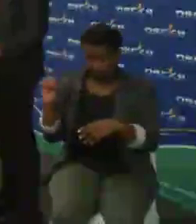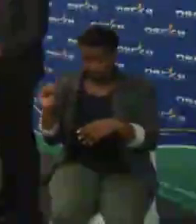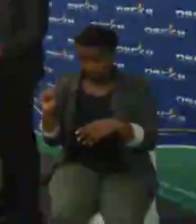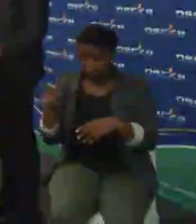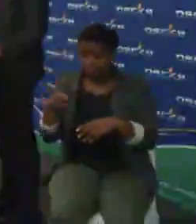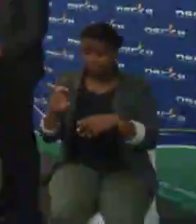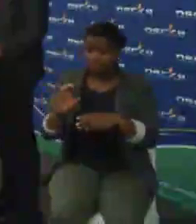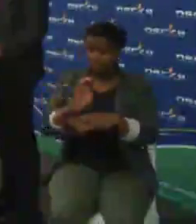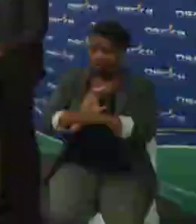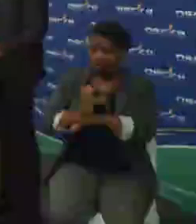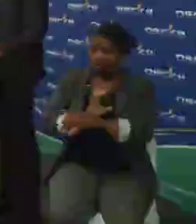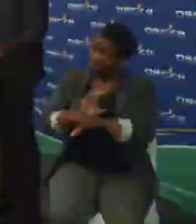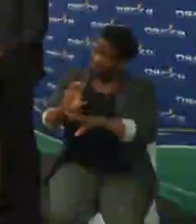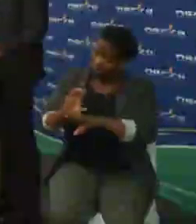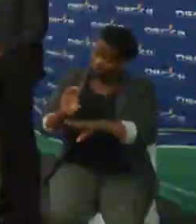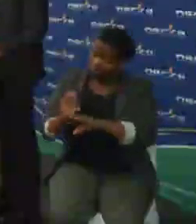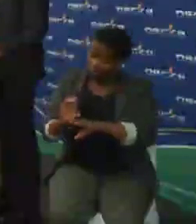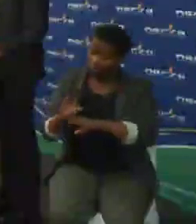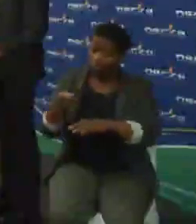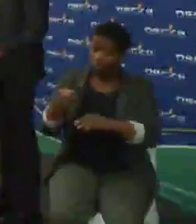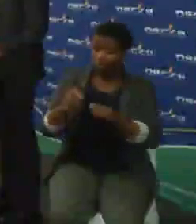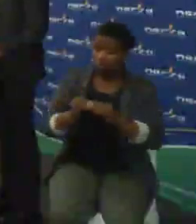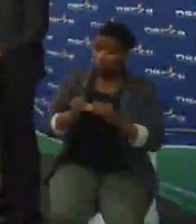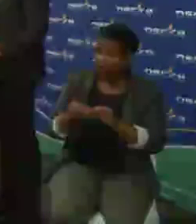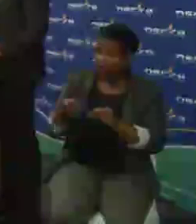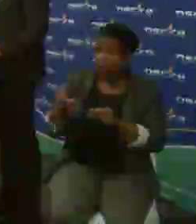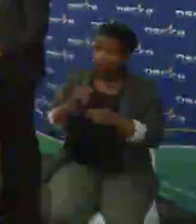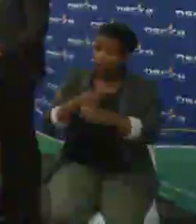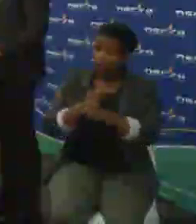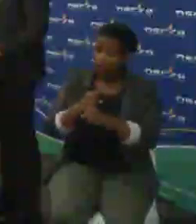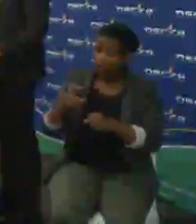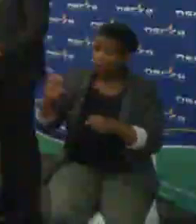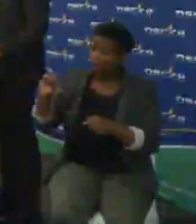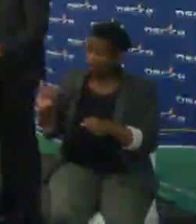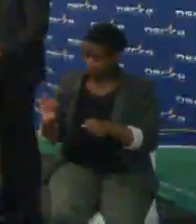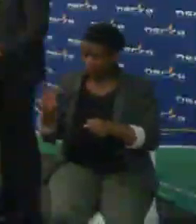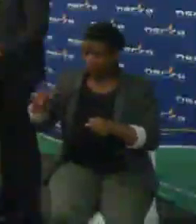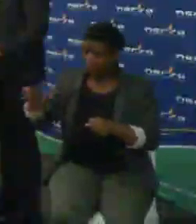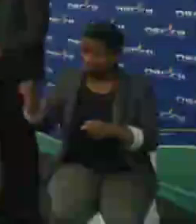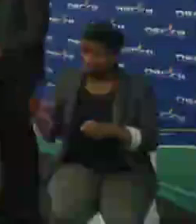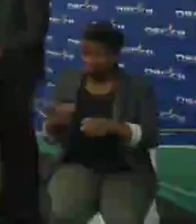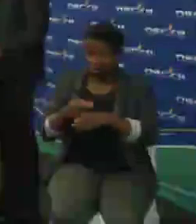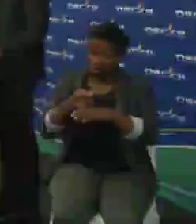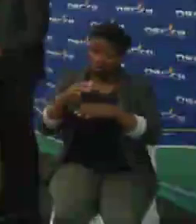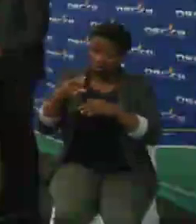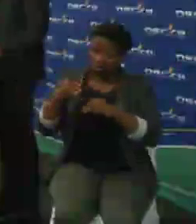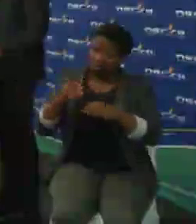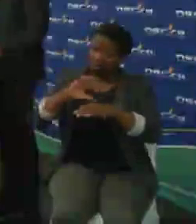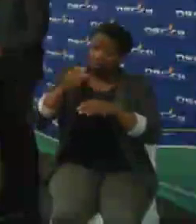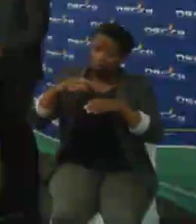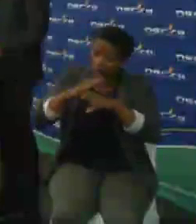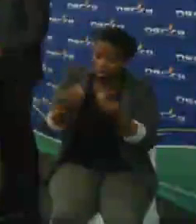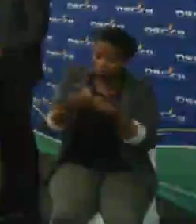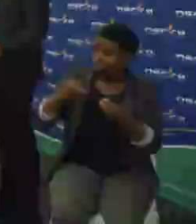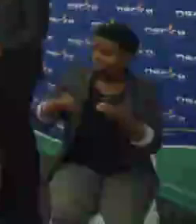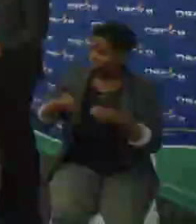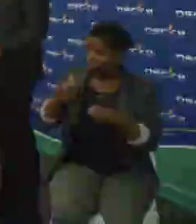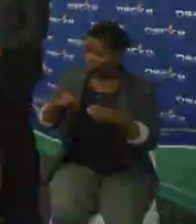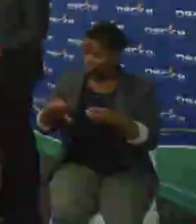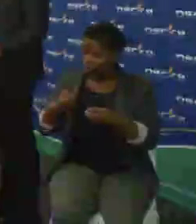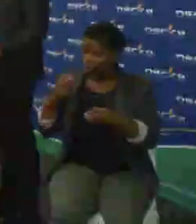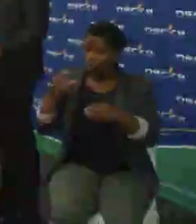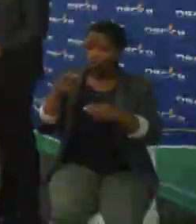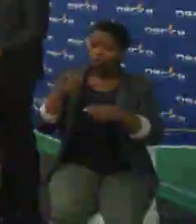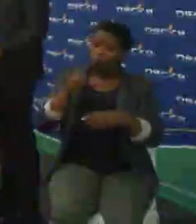current circumstances, the best solution would be to promote IPPs selling their electricity directly to municipalities. Why not have them compete against